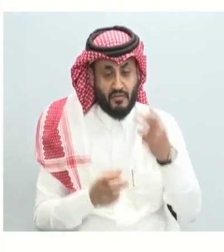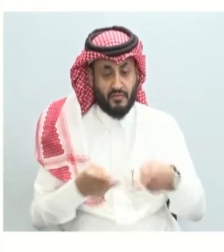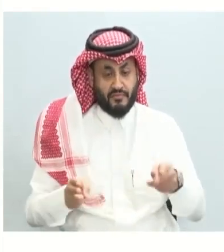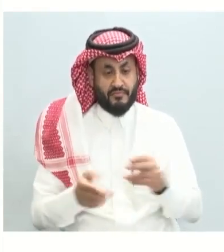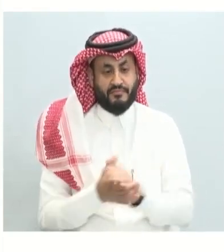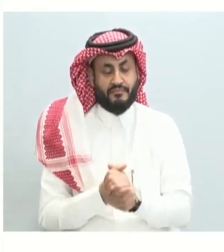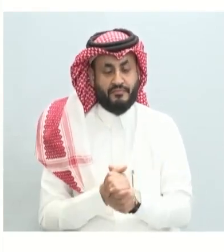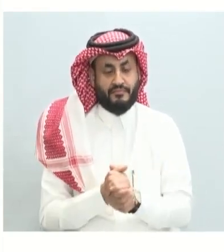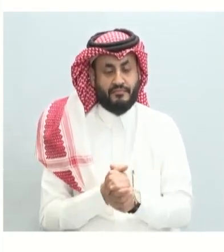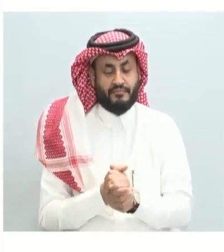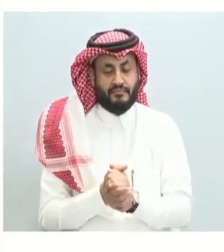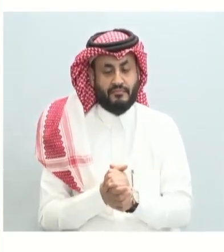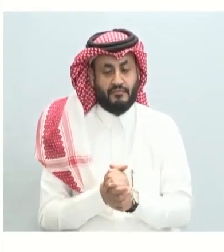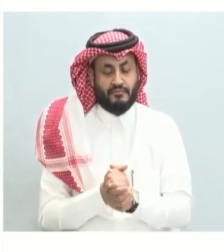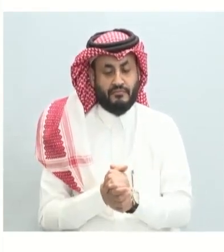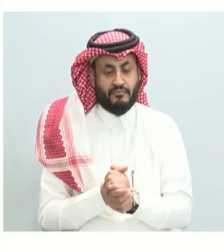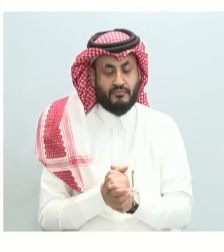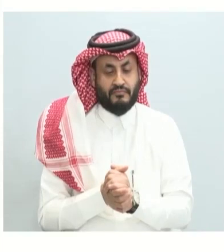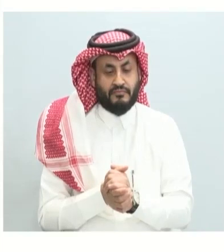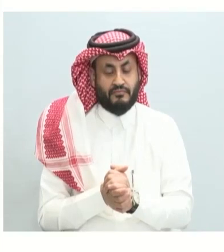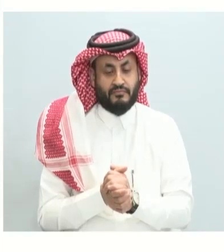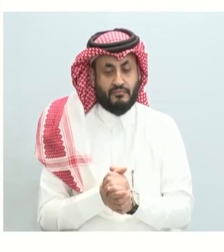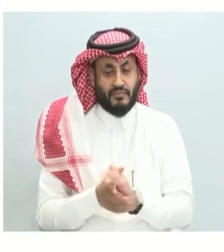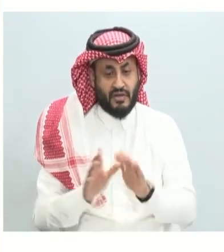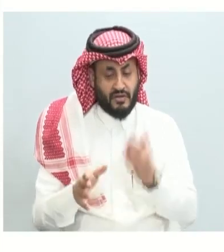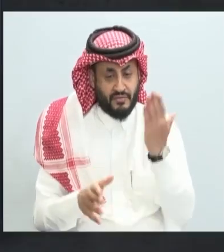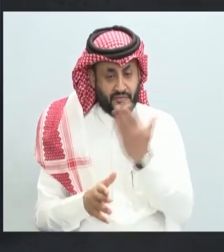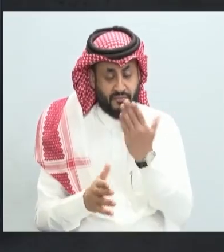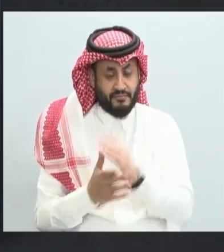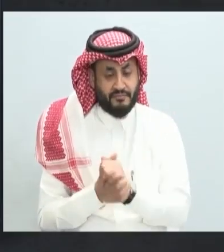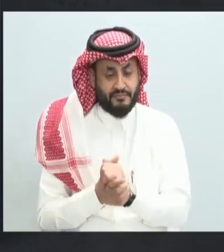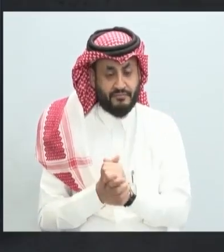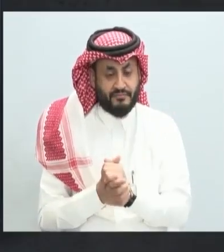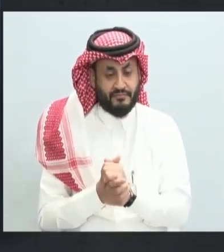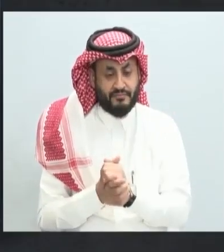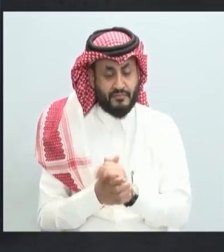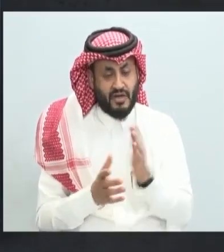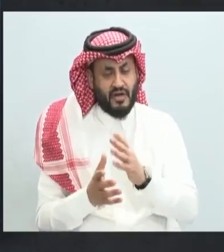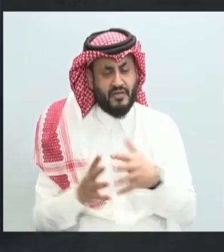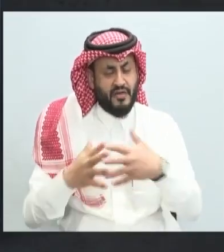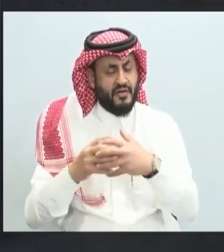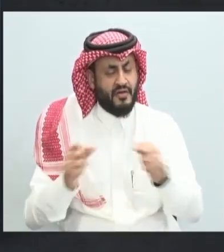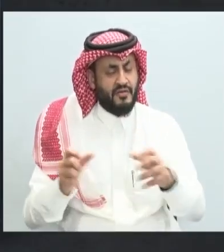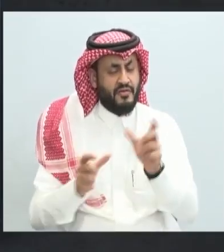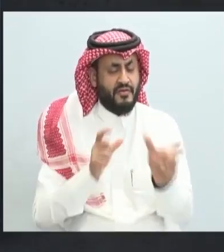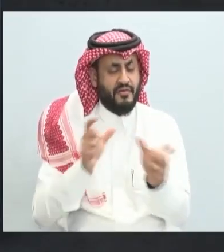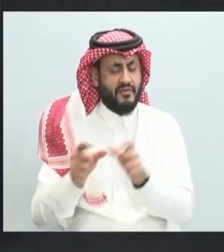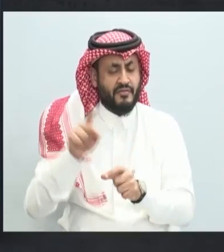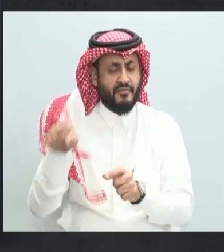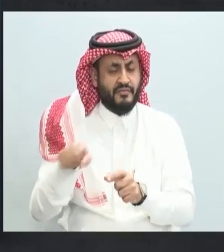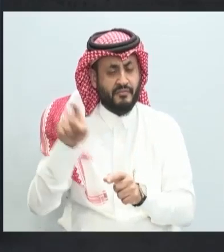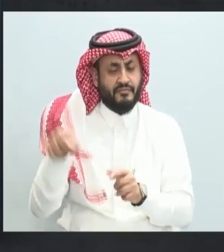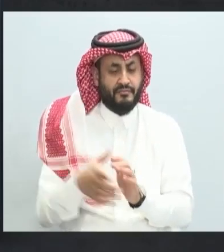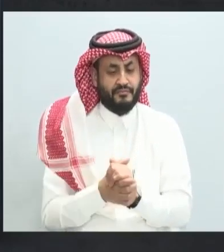from last lesson. So now, after reading this chant and after explaining some of the questions and